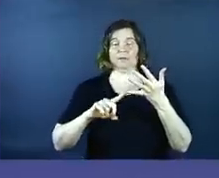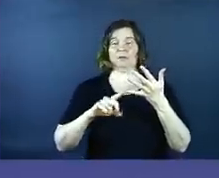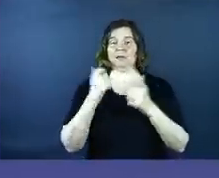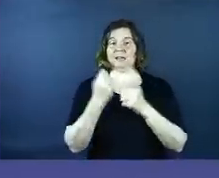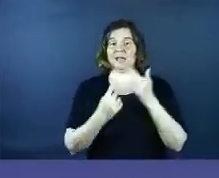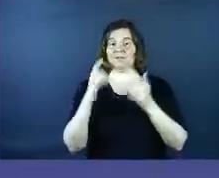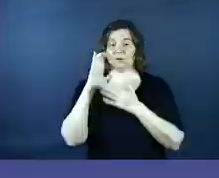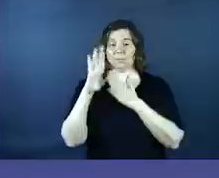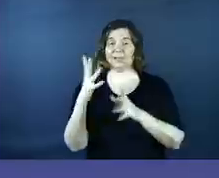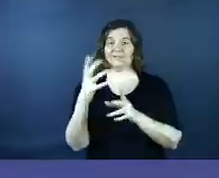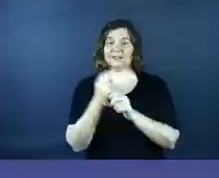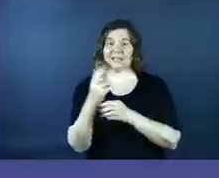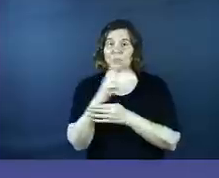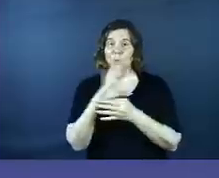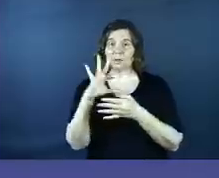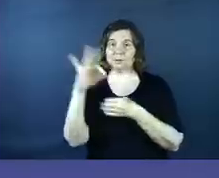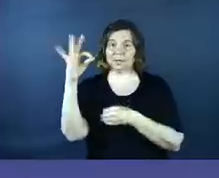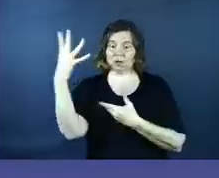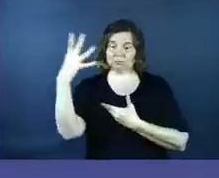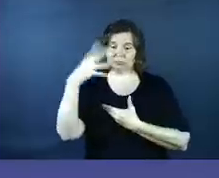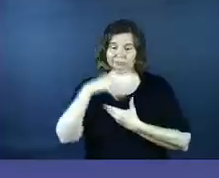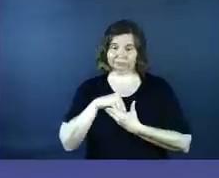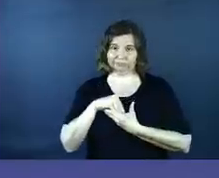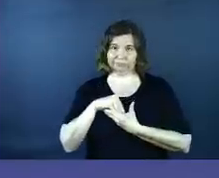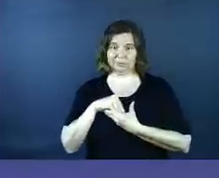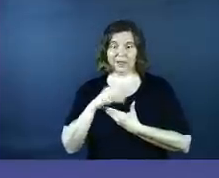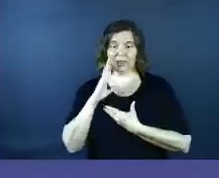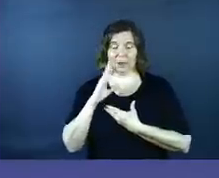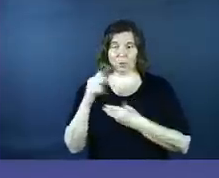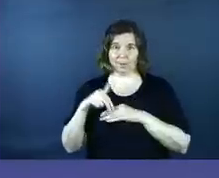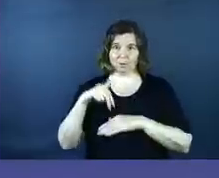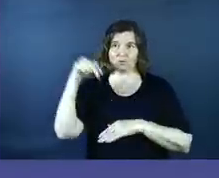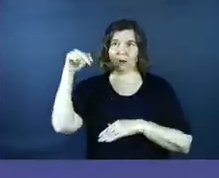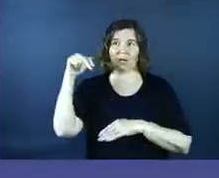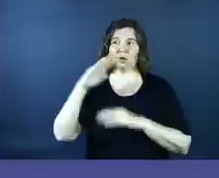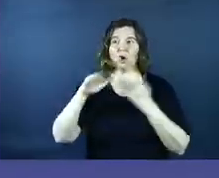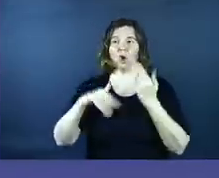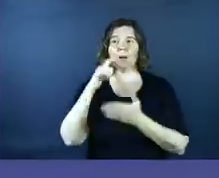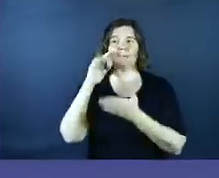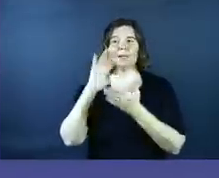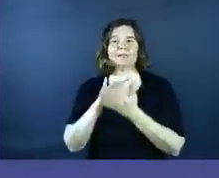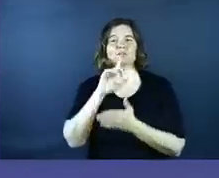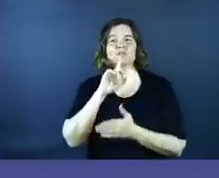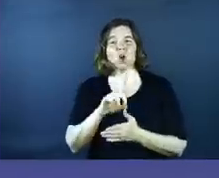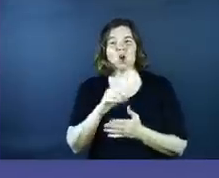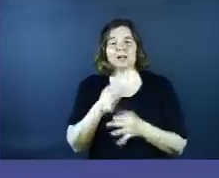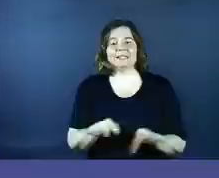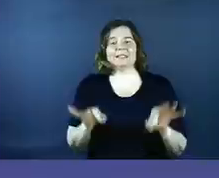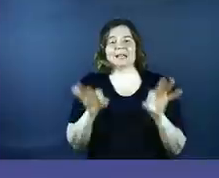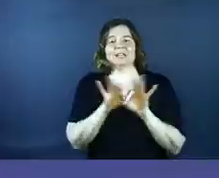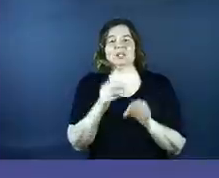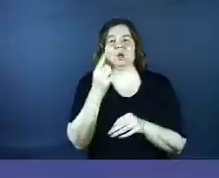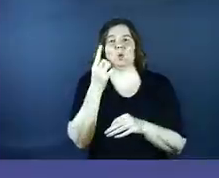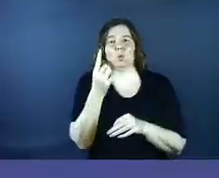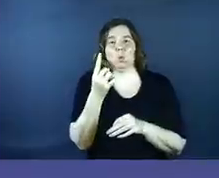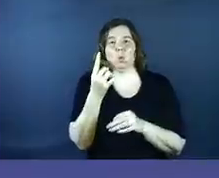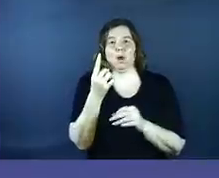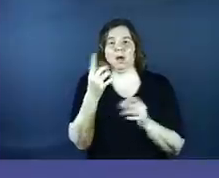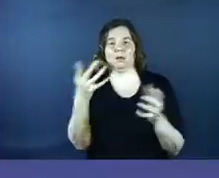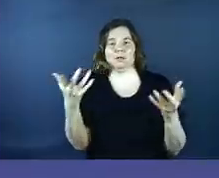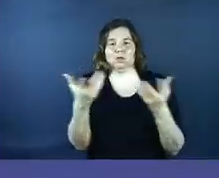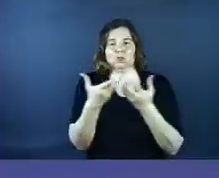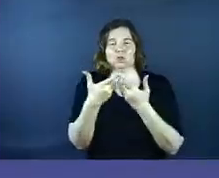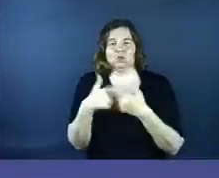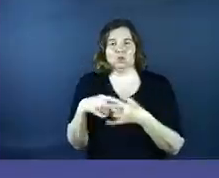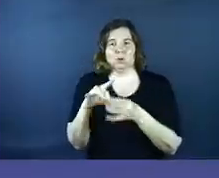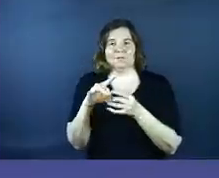every believer gets the Holy Spirit. Every believer will be resurrected. All believers are essentially one, unified